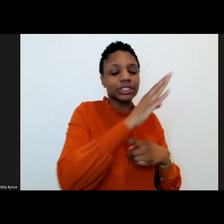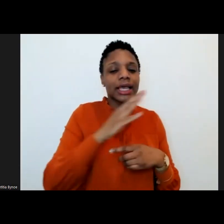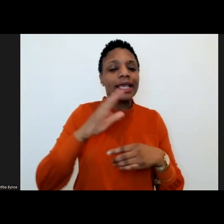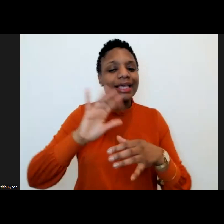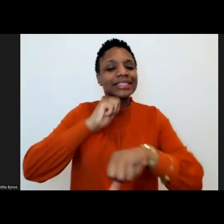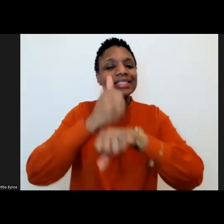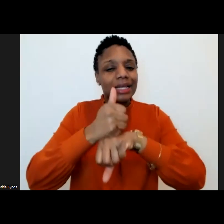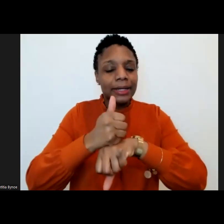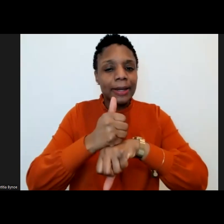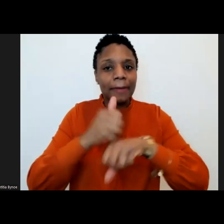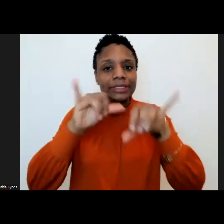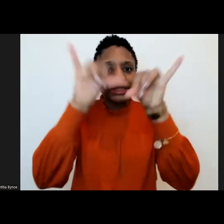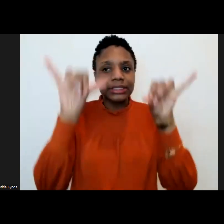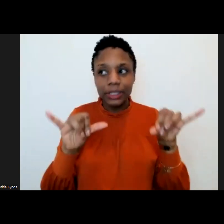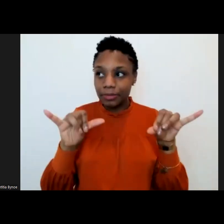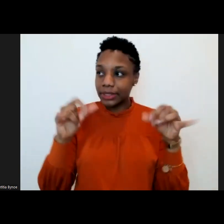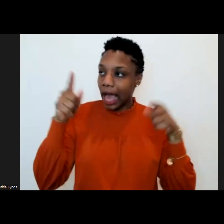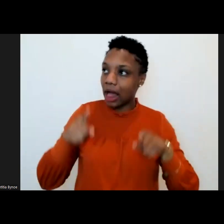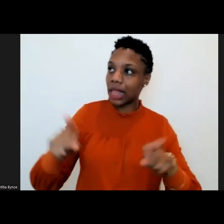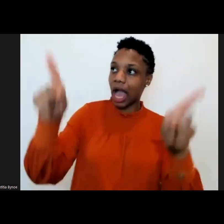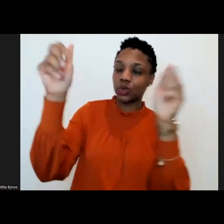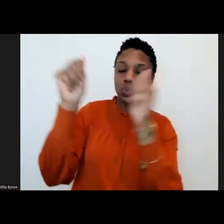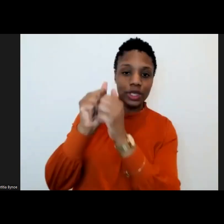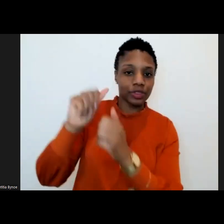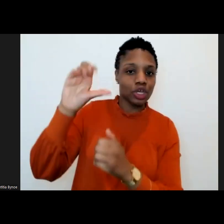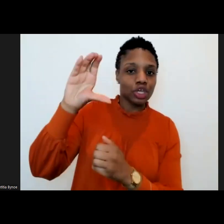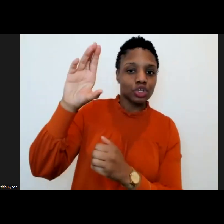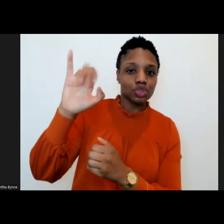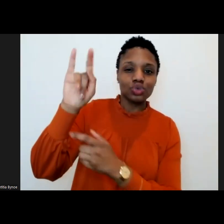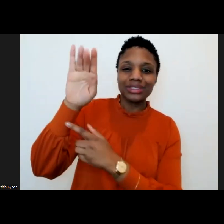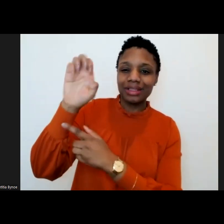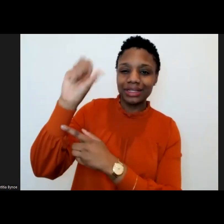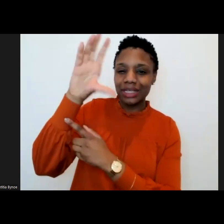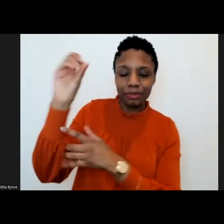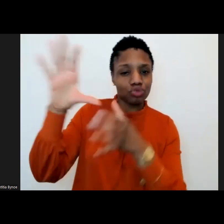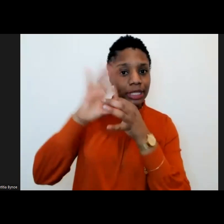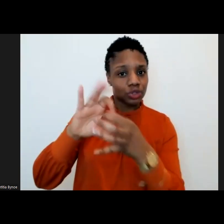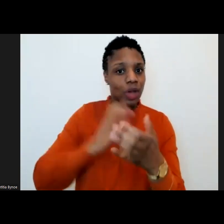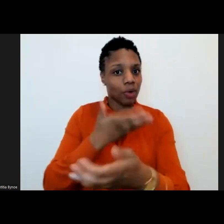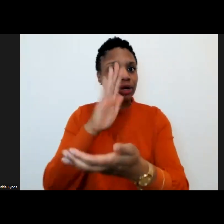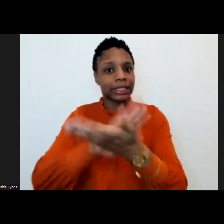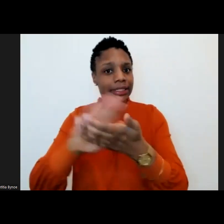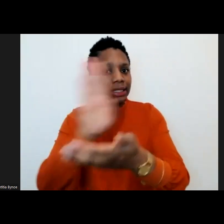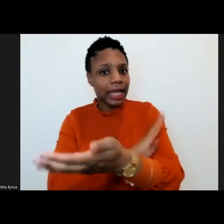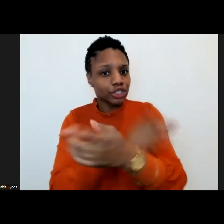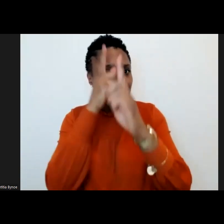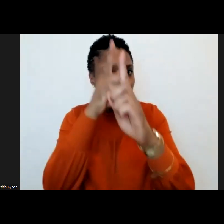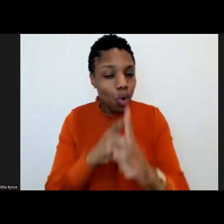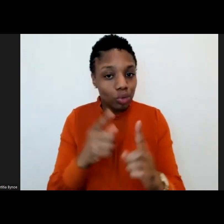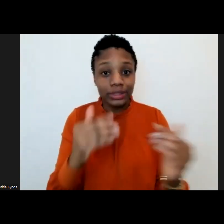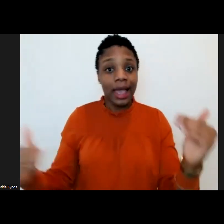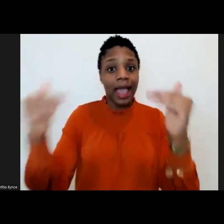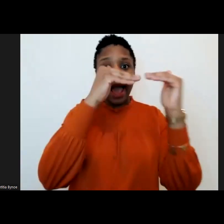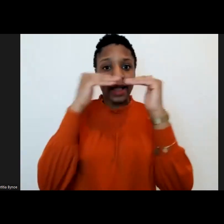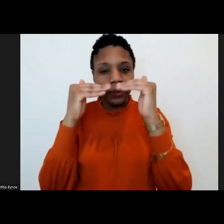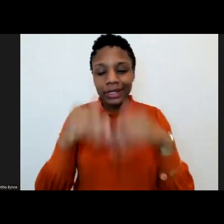can align what the utilities are trying to do with what we're trying to accomplish in terms of our clean energy goals, in terms of equity, in terms of environmental